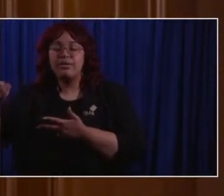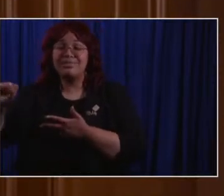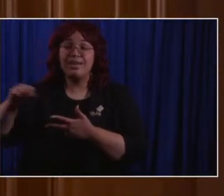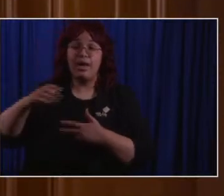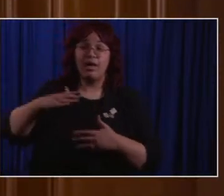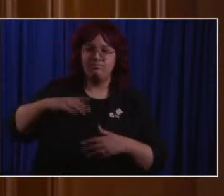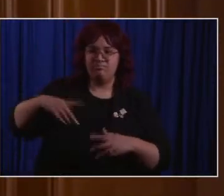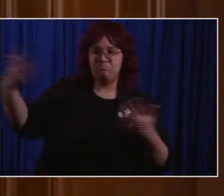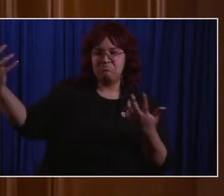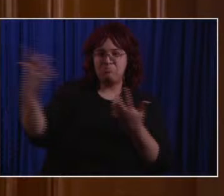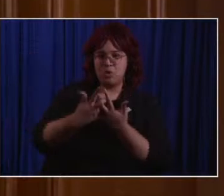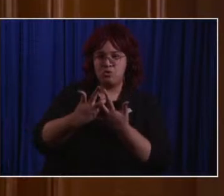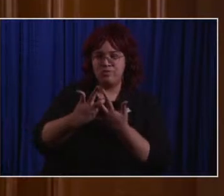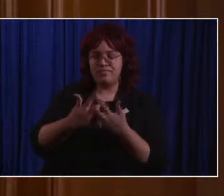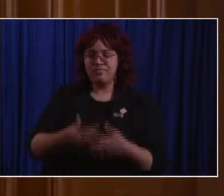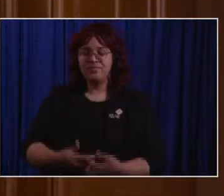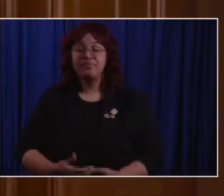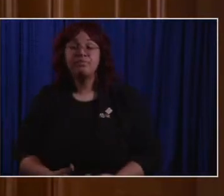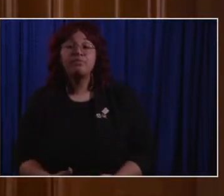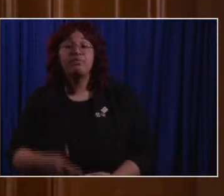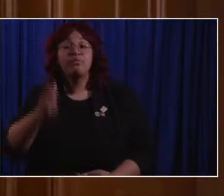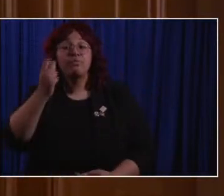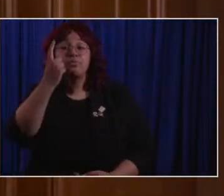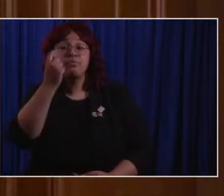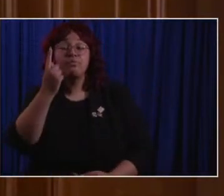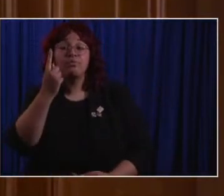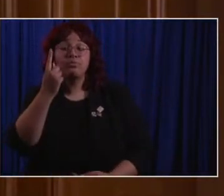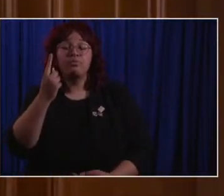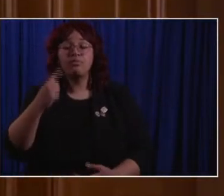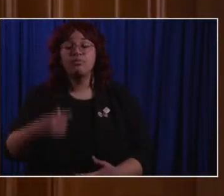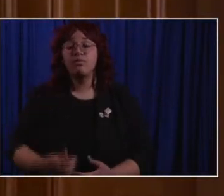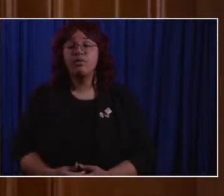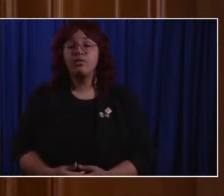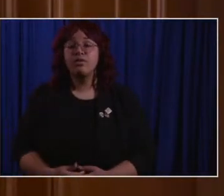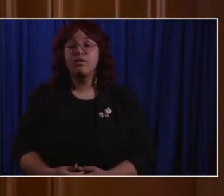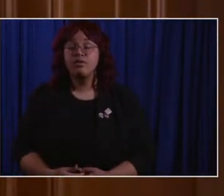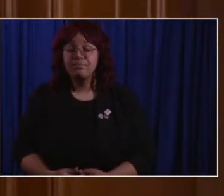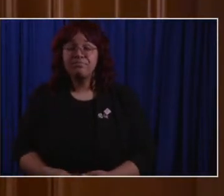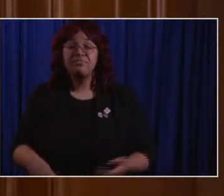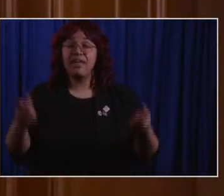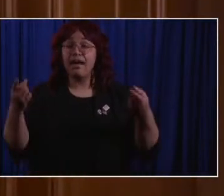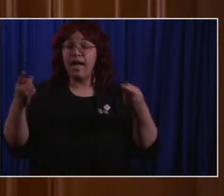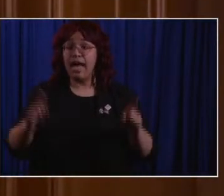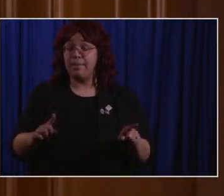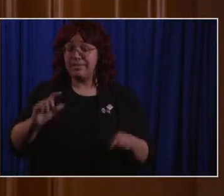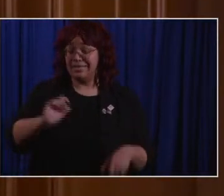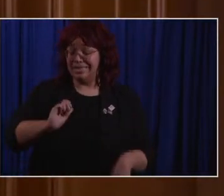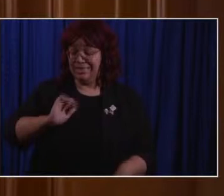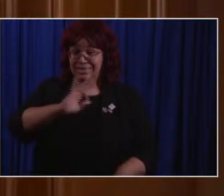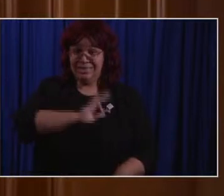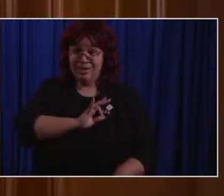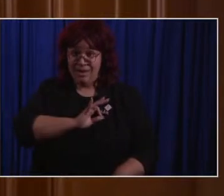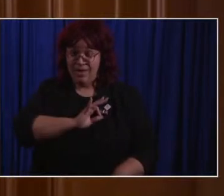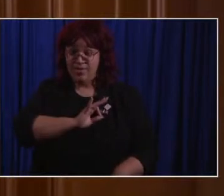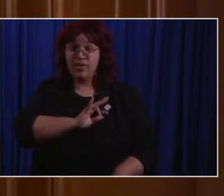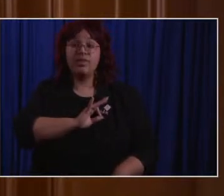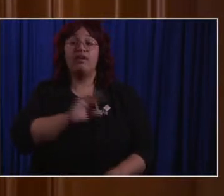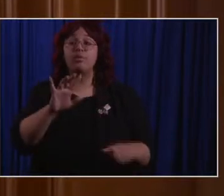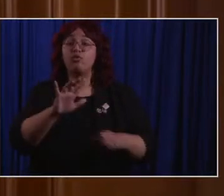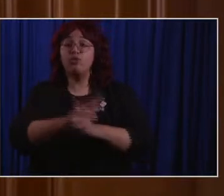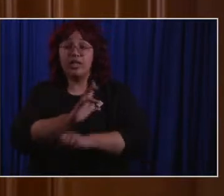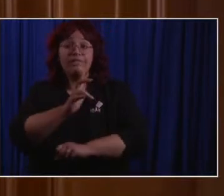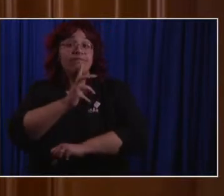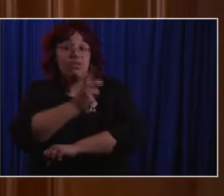The new order that I'm announcing today will exempt fully vaccinated